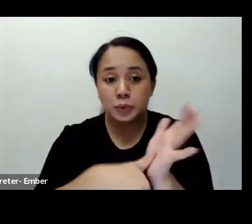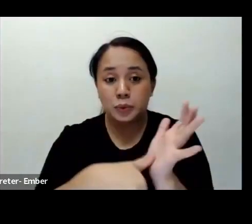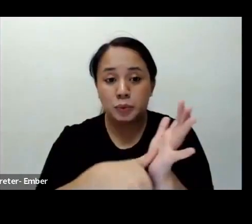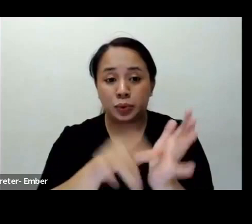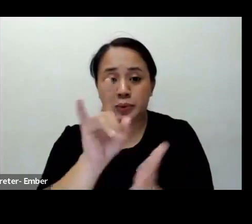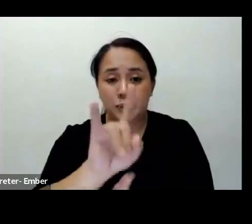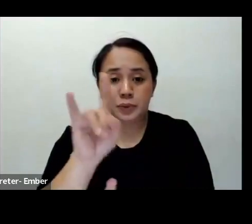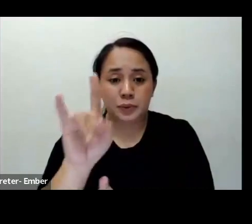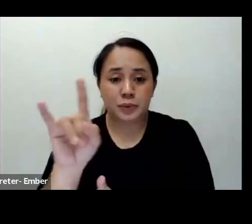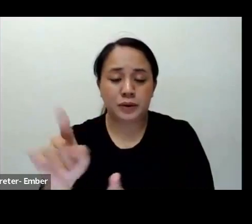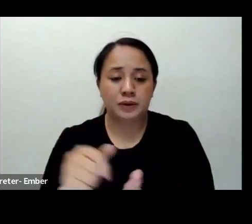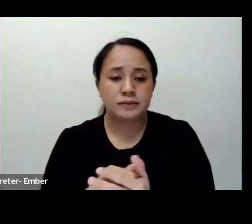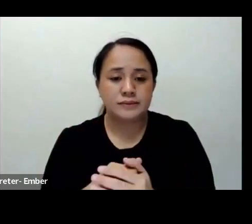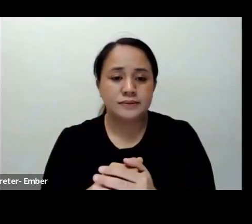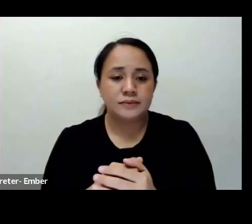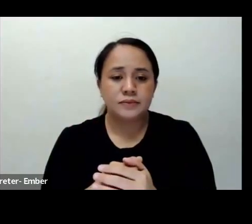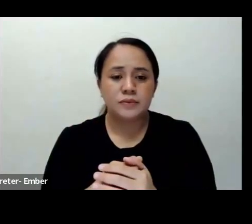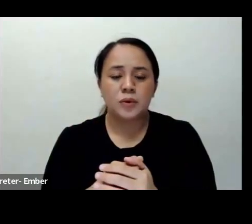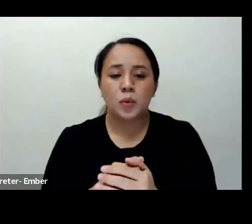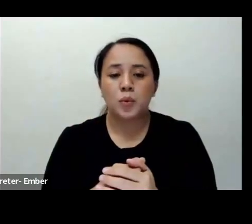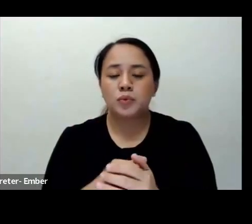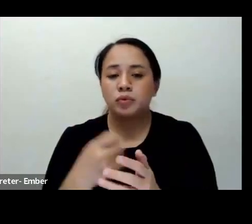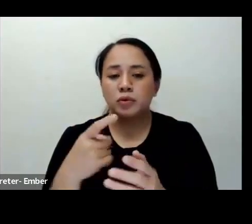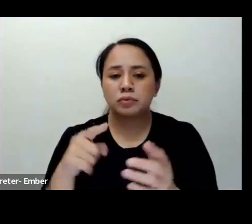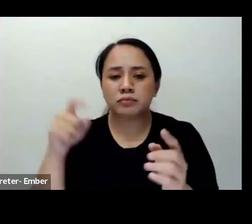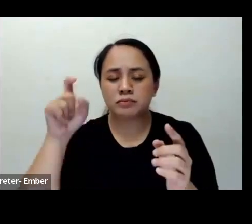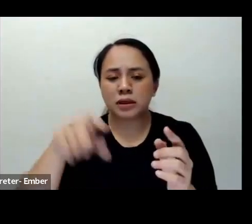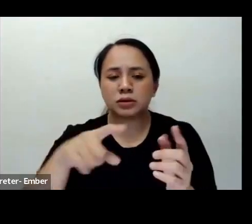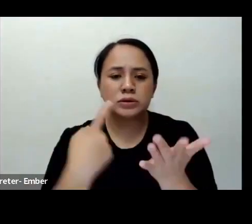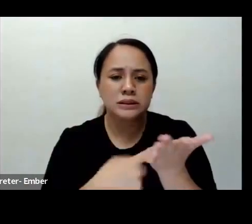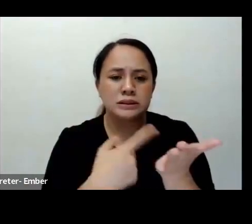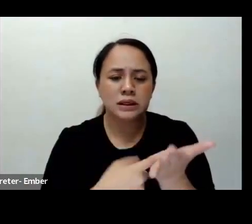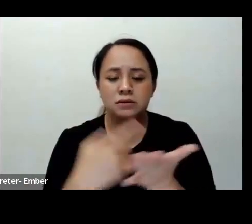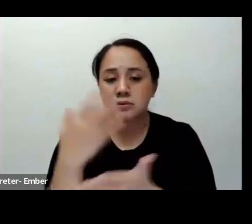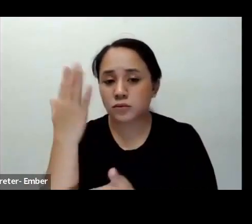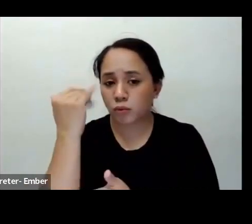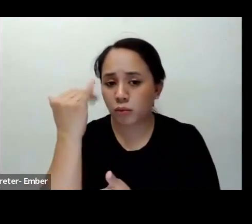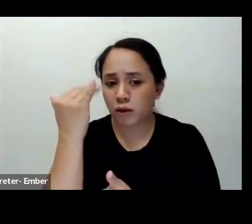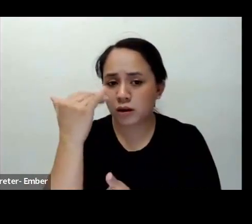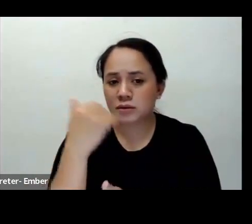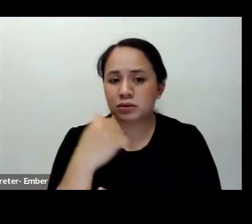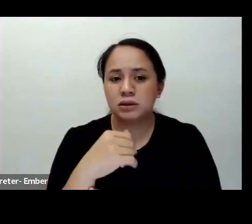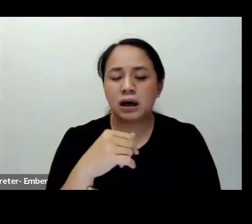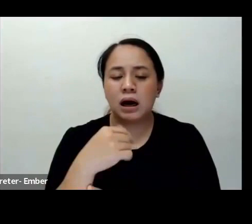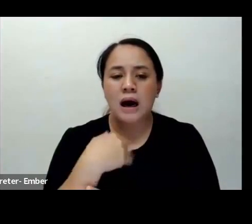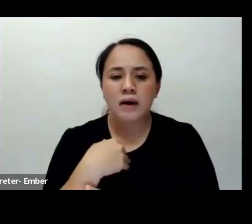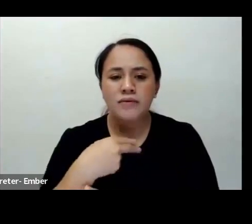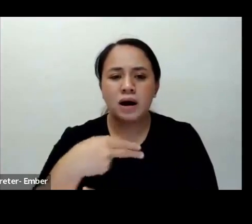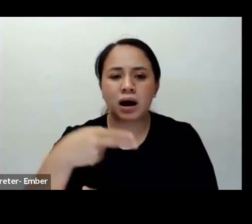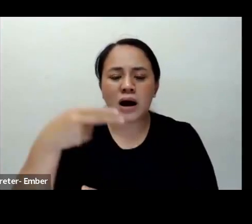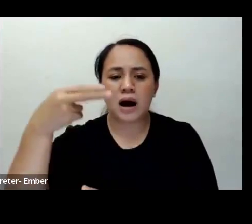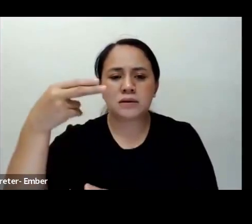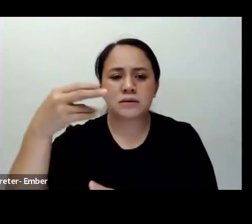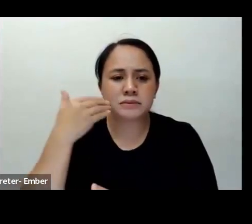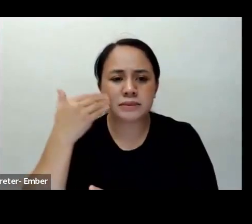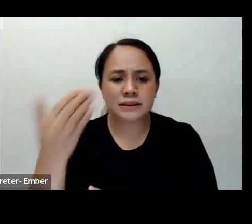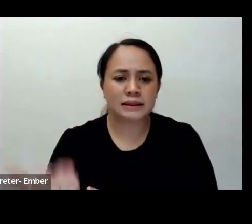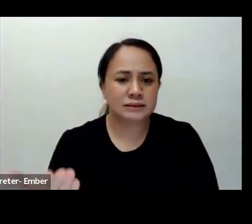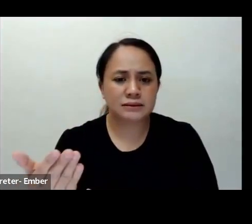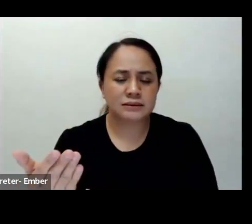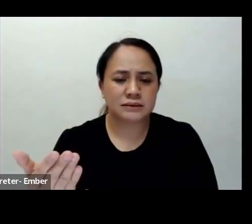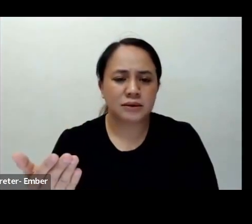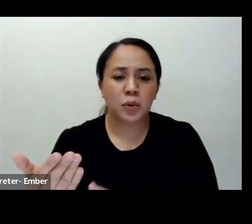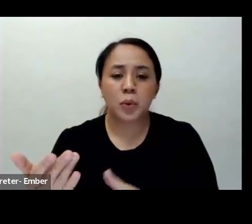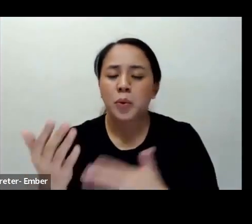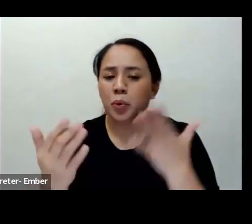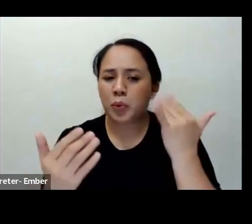campaign for candidates to talk about why is there such a high mortality?